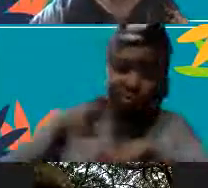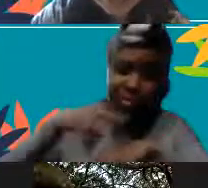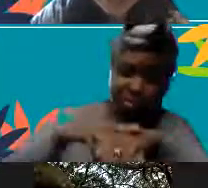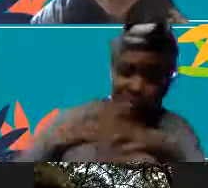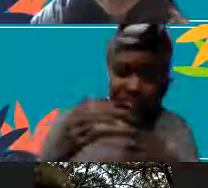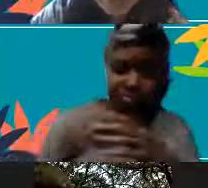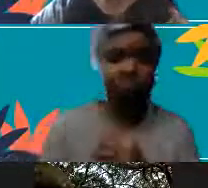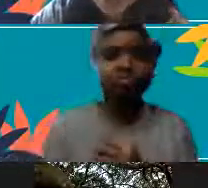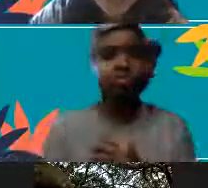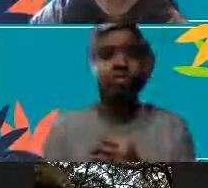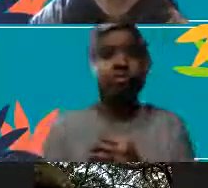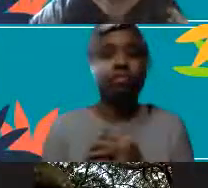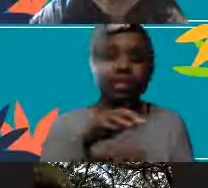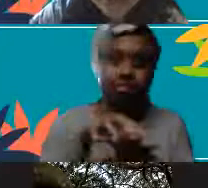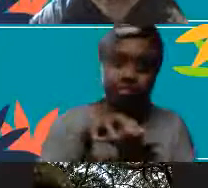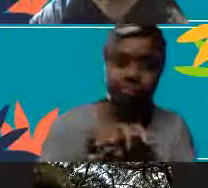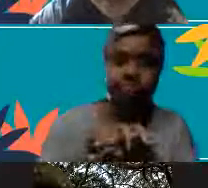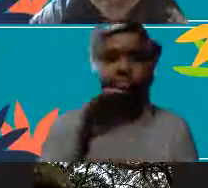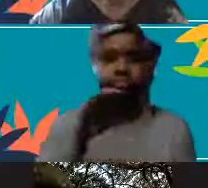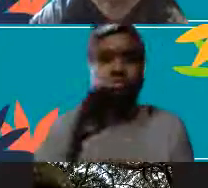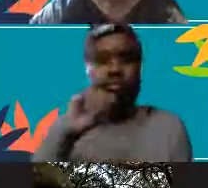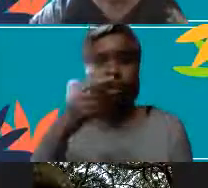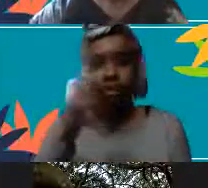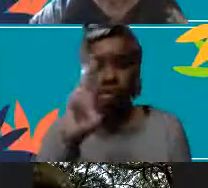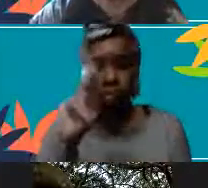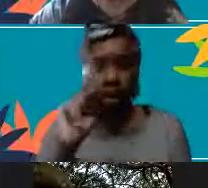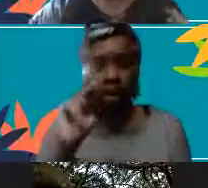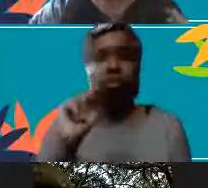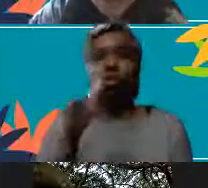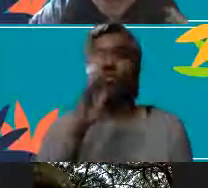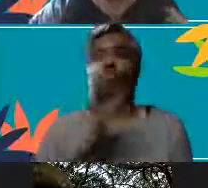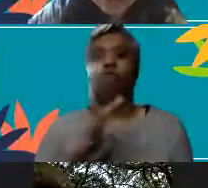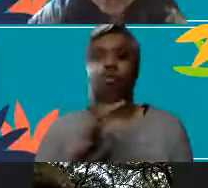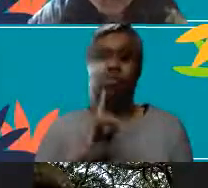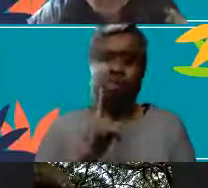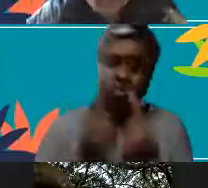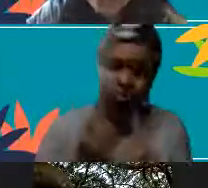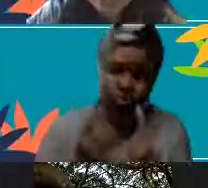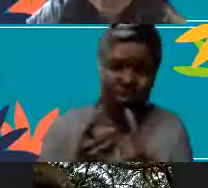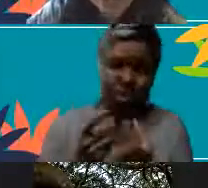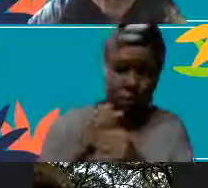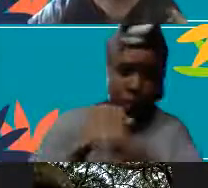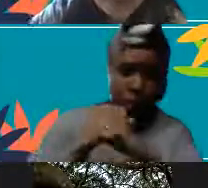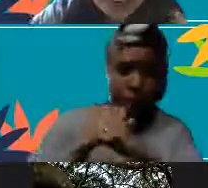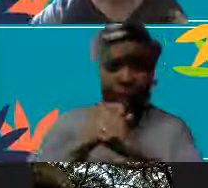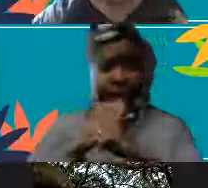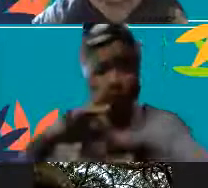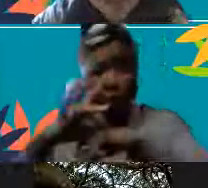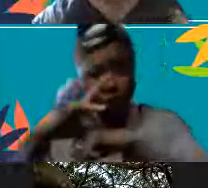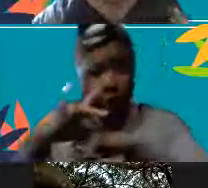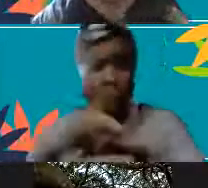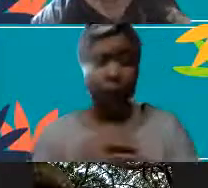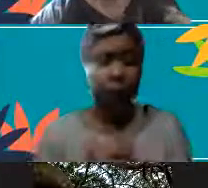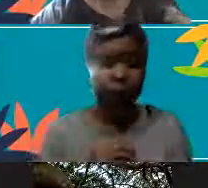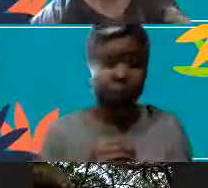Indigenous and migrant women all over the world are waging struggle to protect Mother Earth. We see this